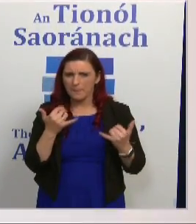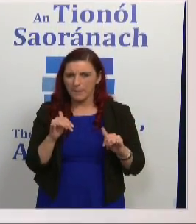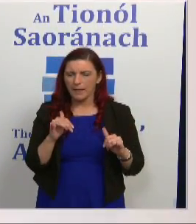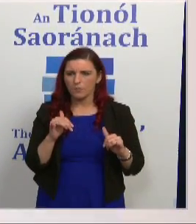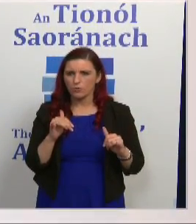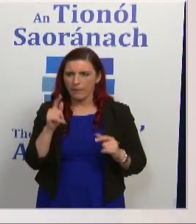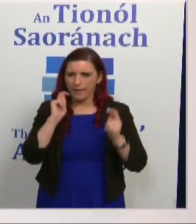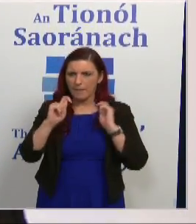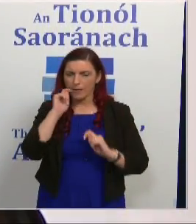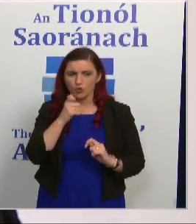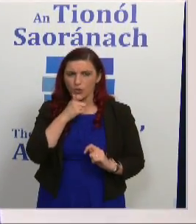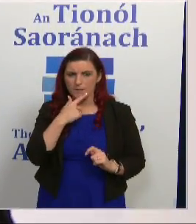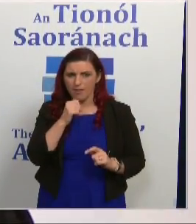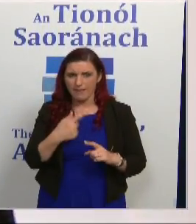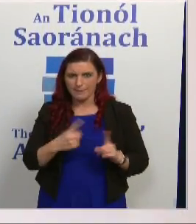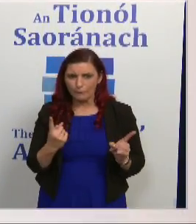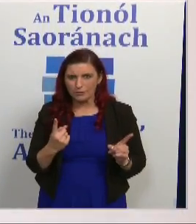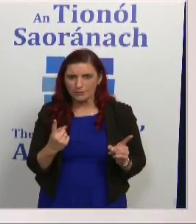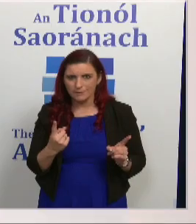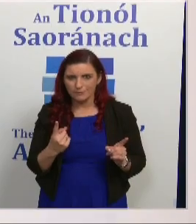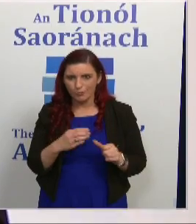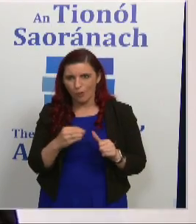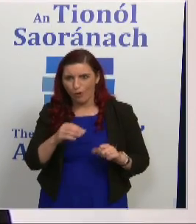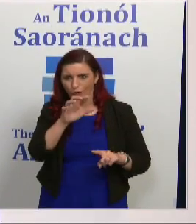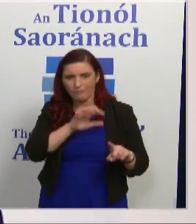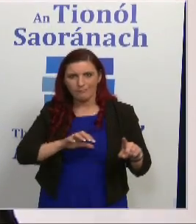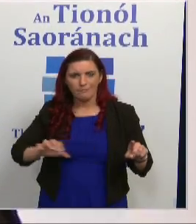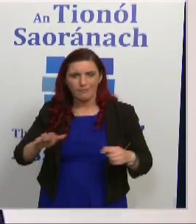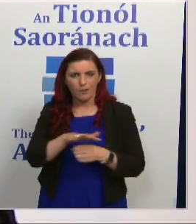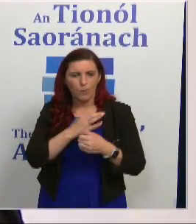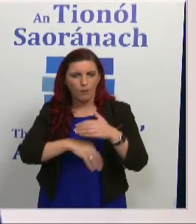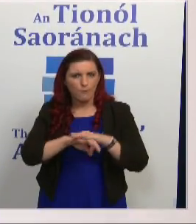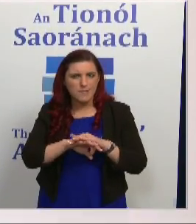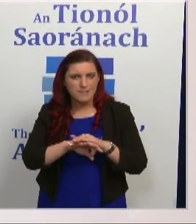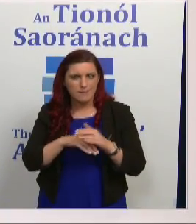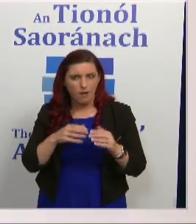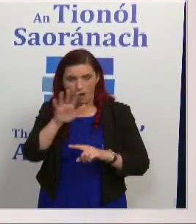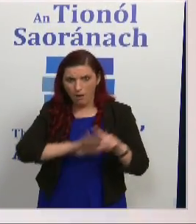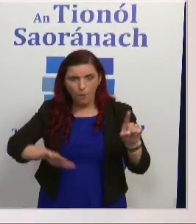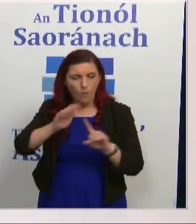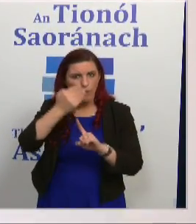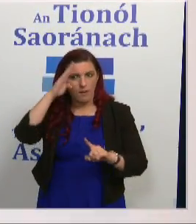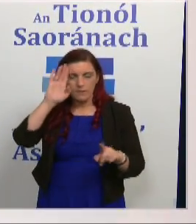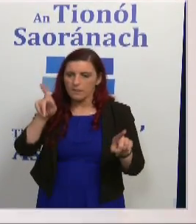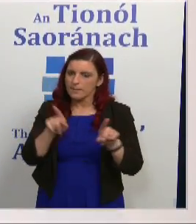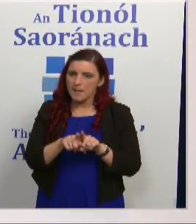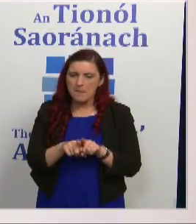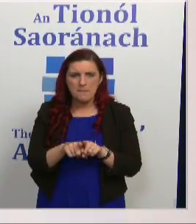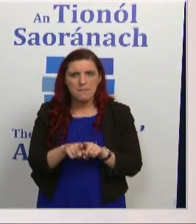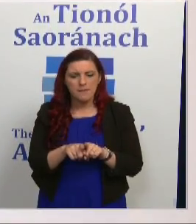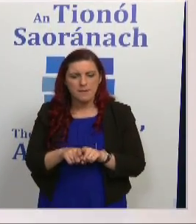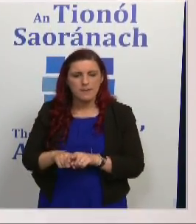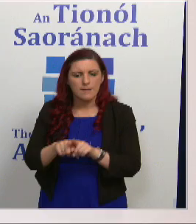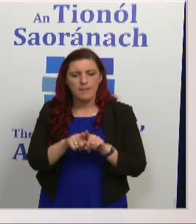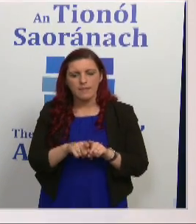point that actually Dublin isn't that different, and we should treat local democracy and local government across Ireland the same. Now, in